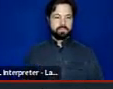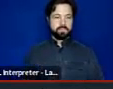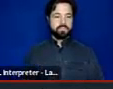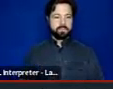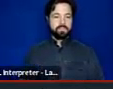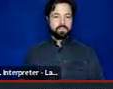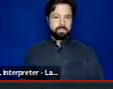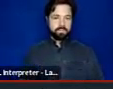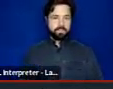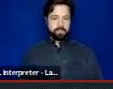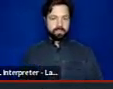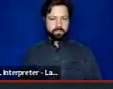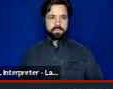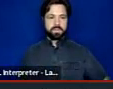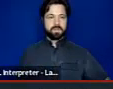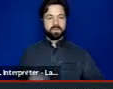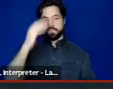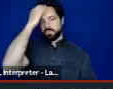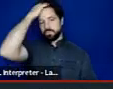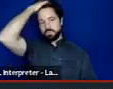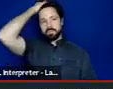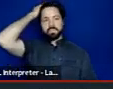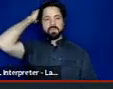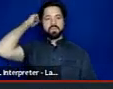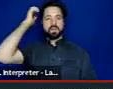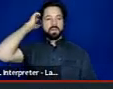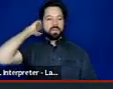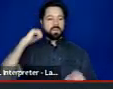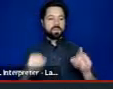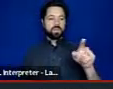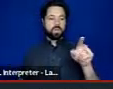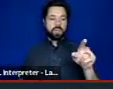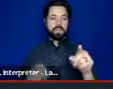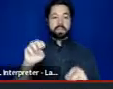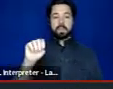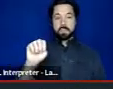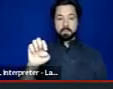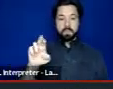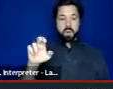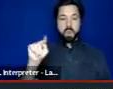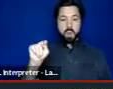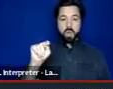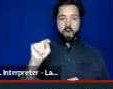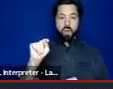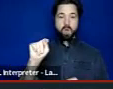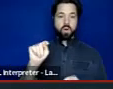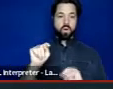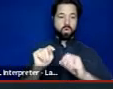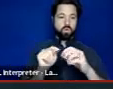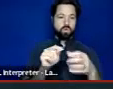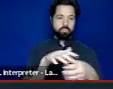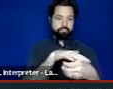Okay. So this allows you to look in the Merlot collection alone. It allows you to look in